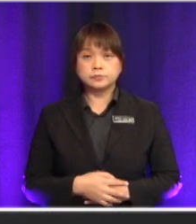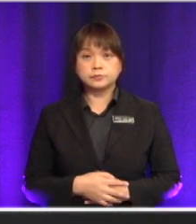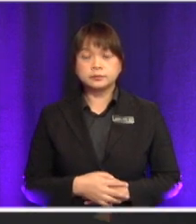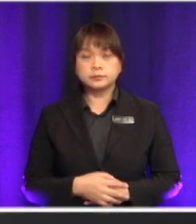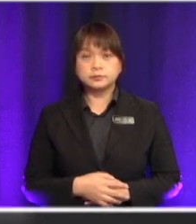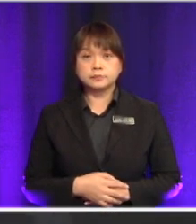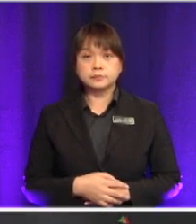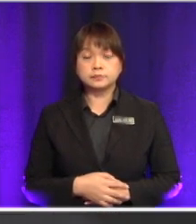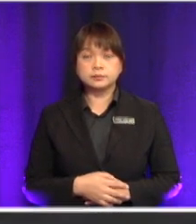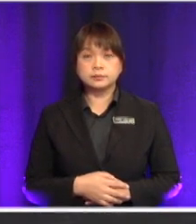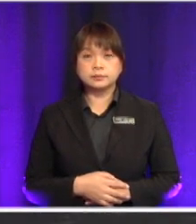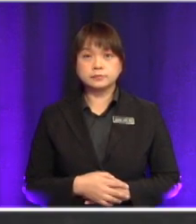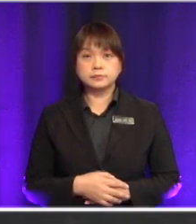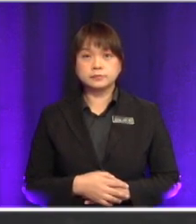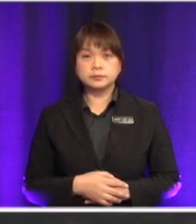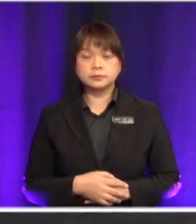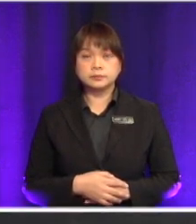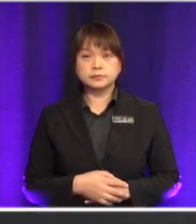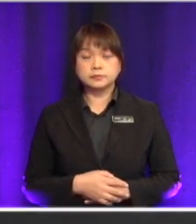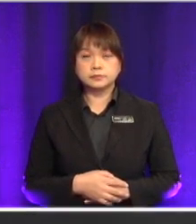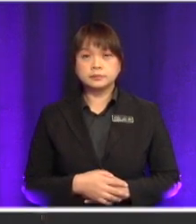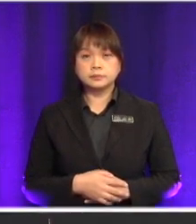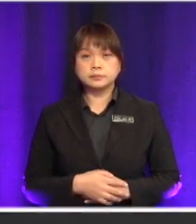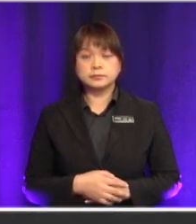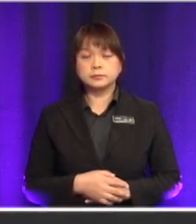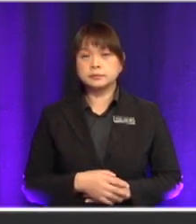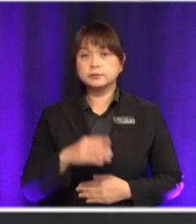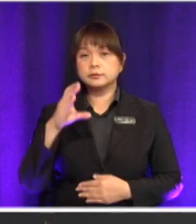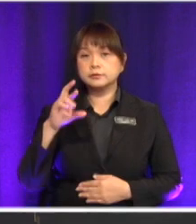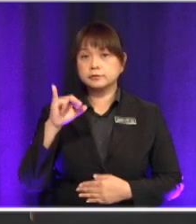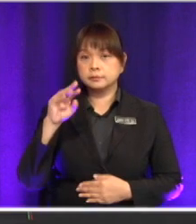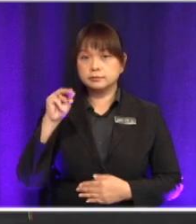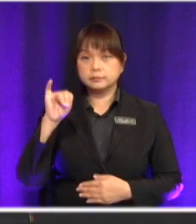computer? can I try it? Yeah, sure, Alicia. Criminals.